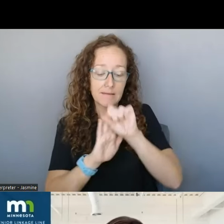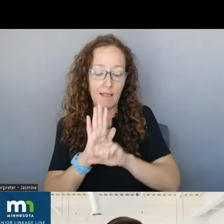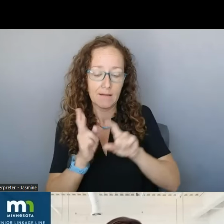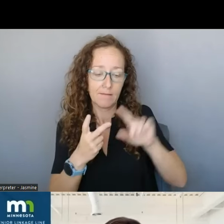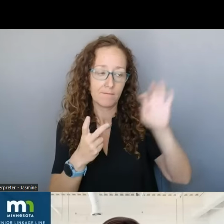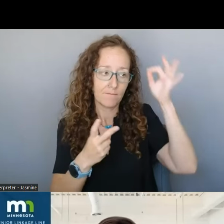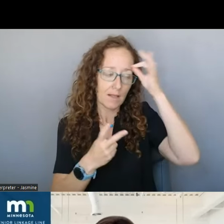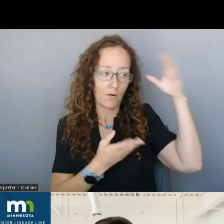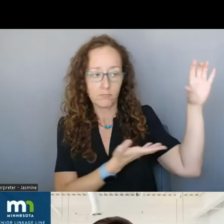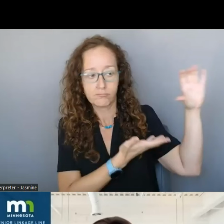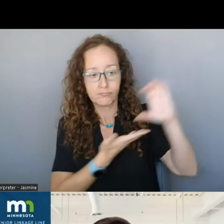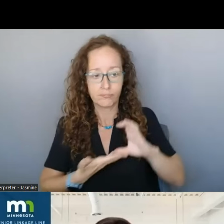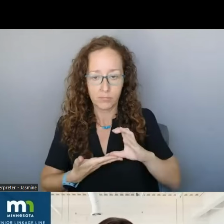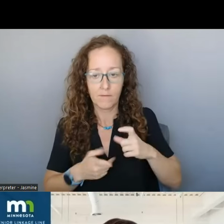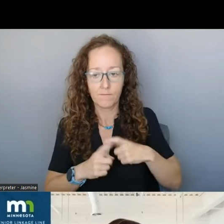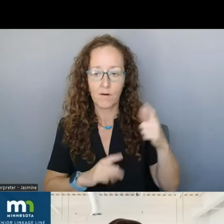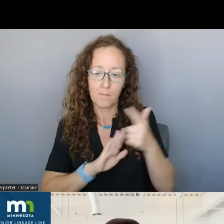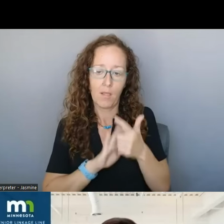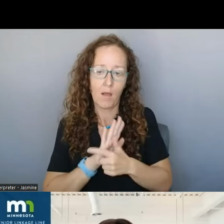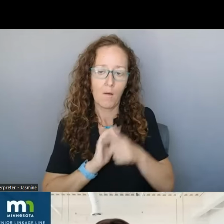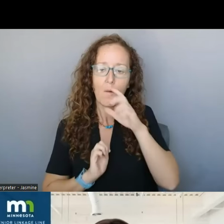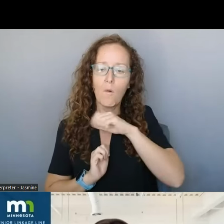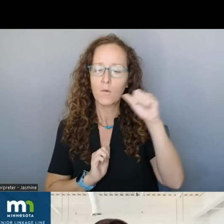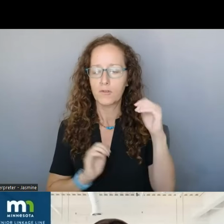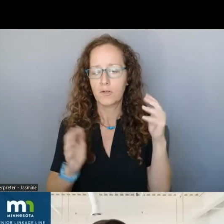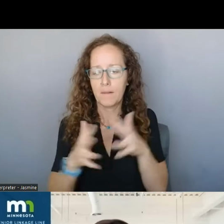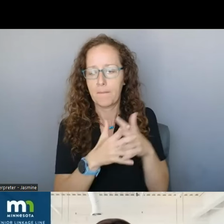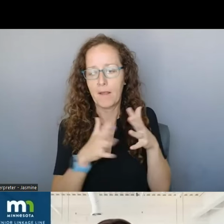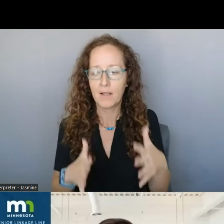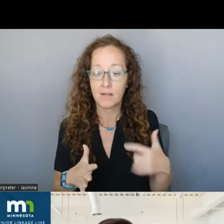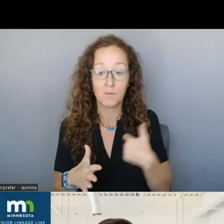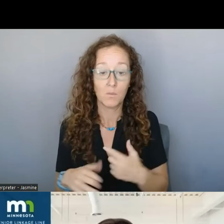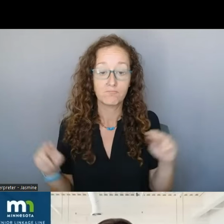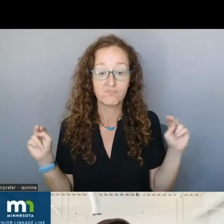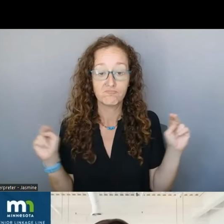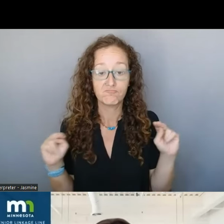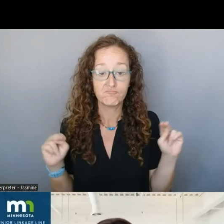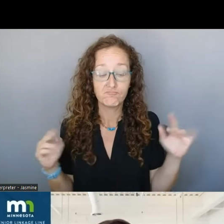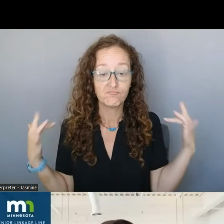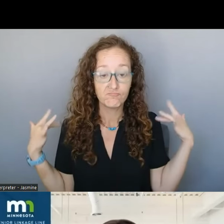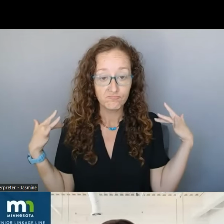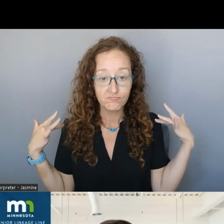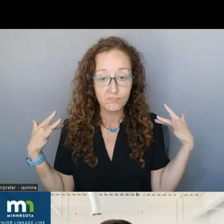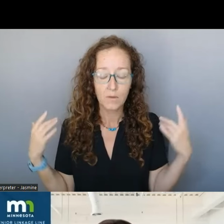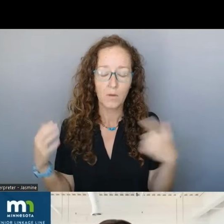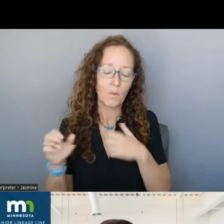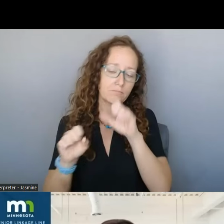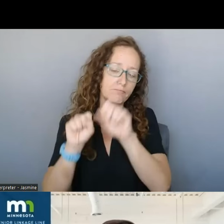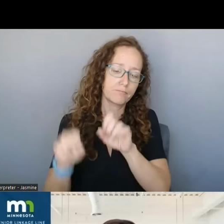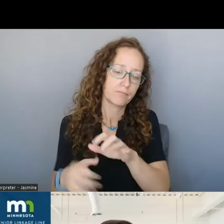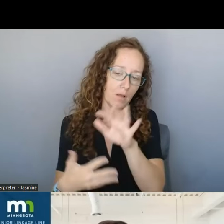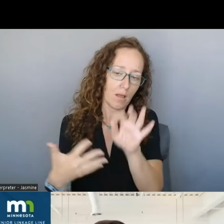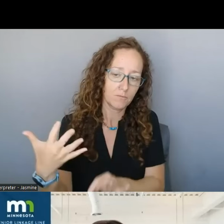Act. We're neutral. We give you all of the options based on your situation, and then we help you make an informed